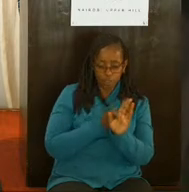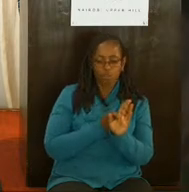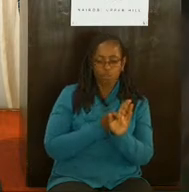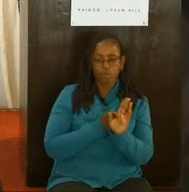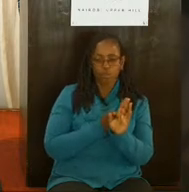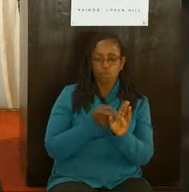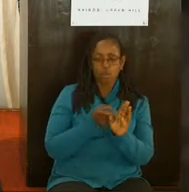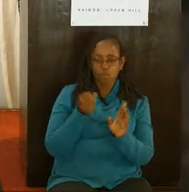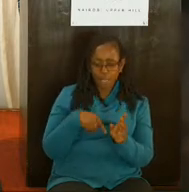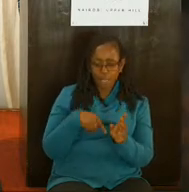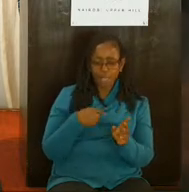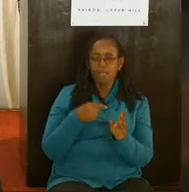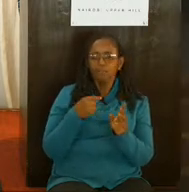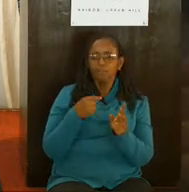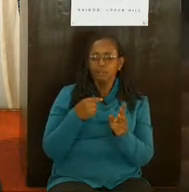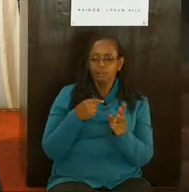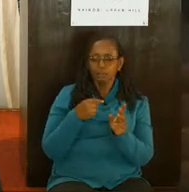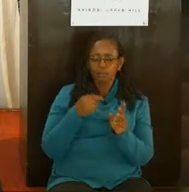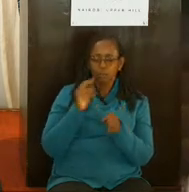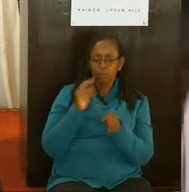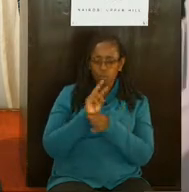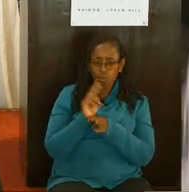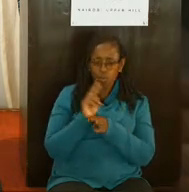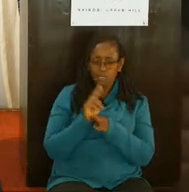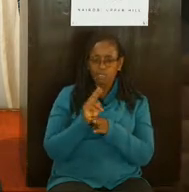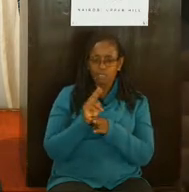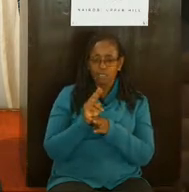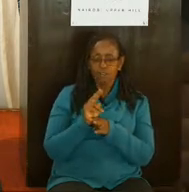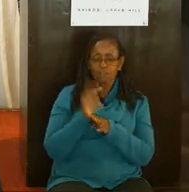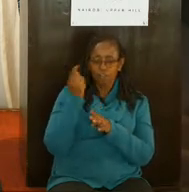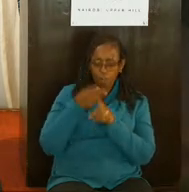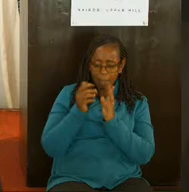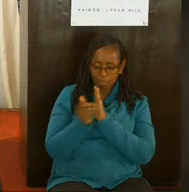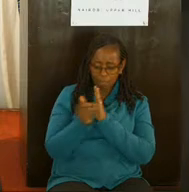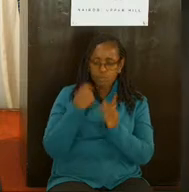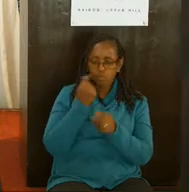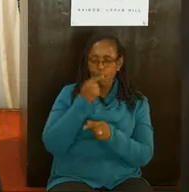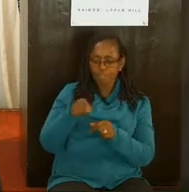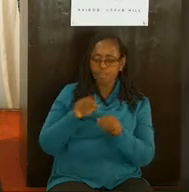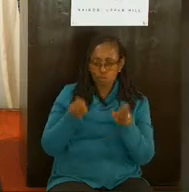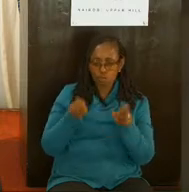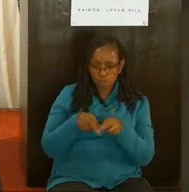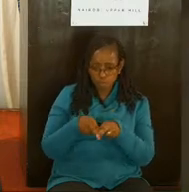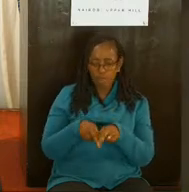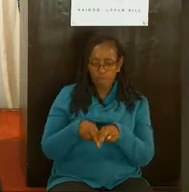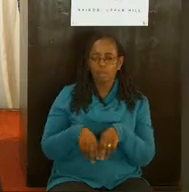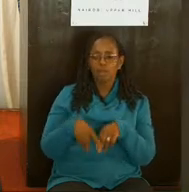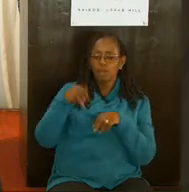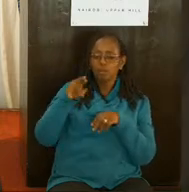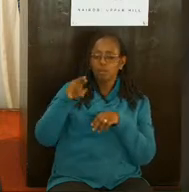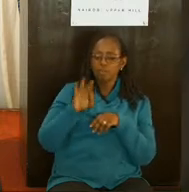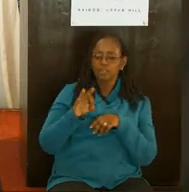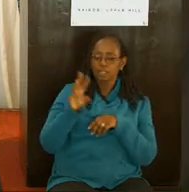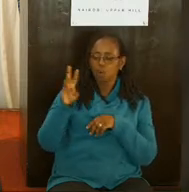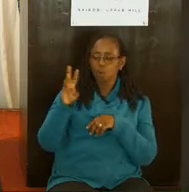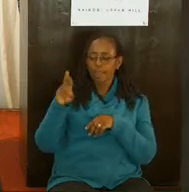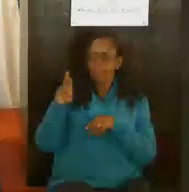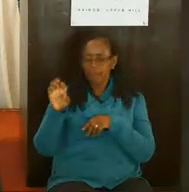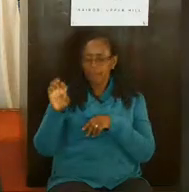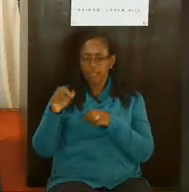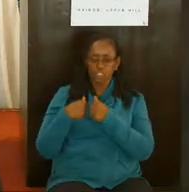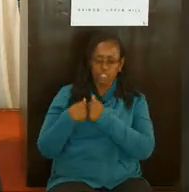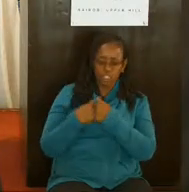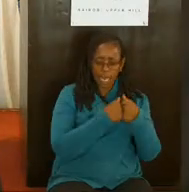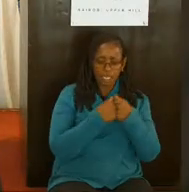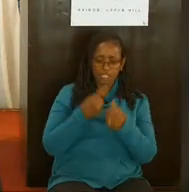let's look at these three lenses and I would want to use from the expertise that is in this room Professor Miriam challenge